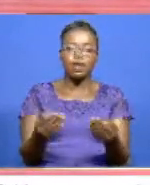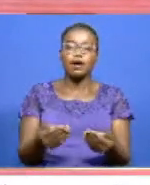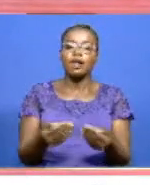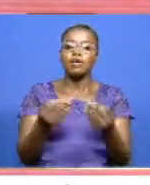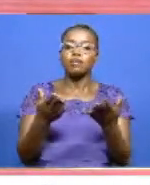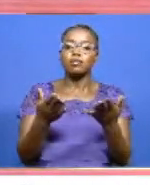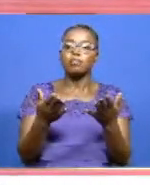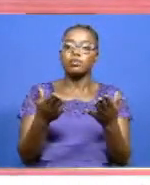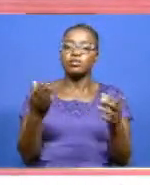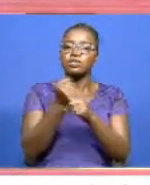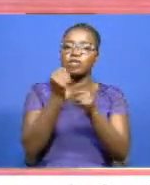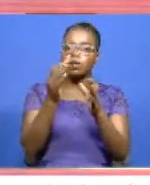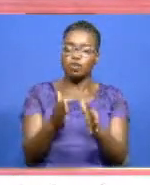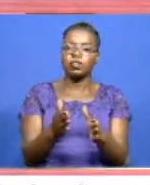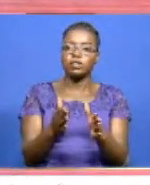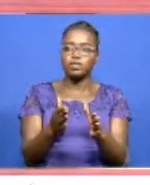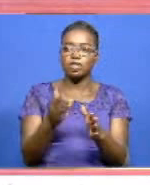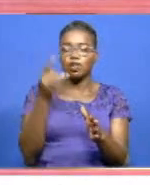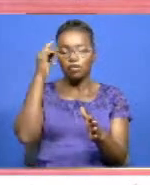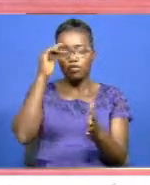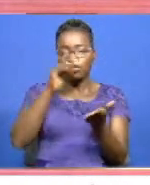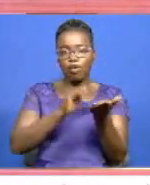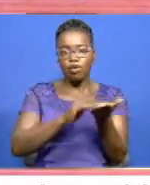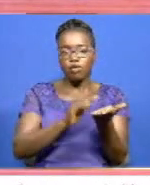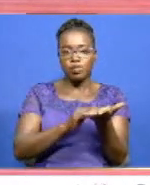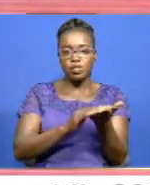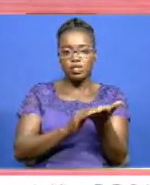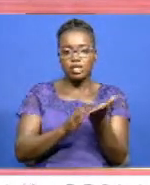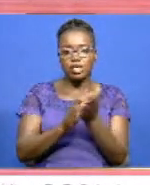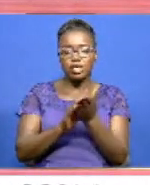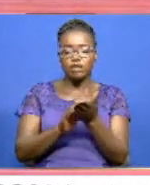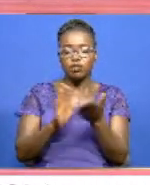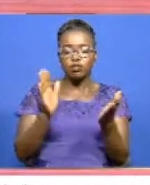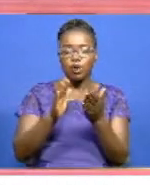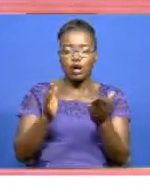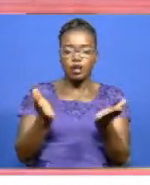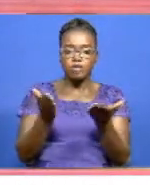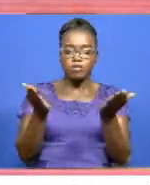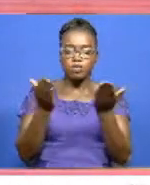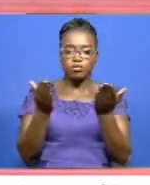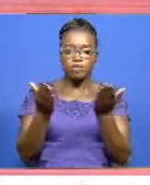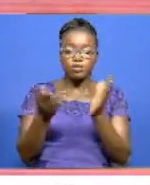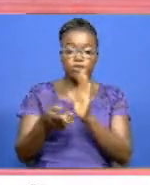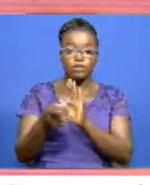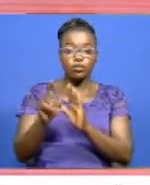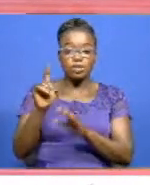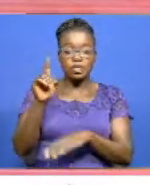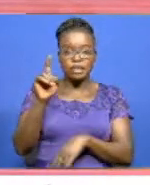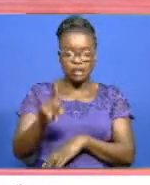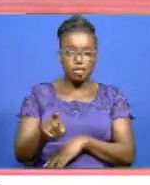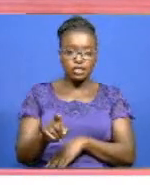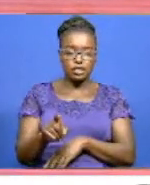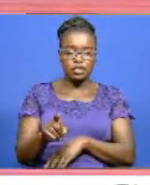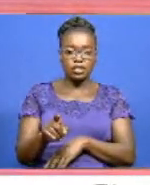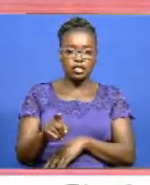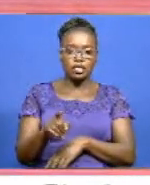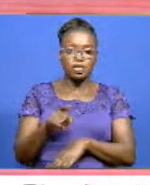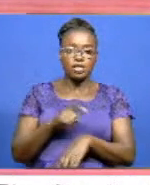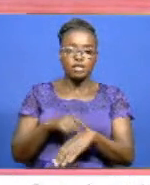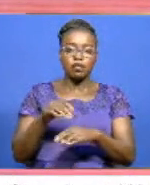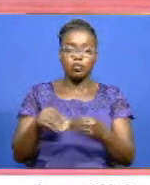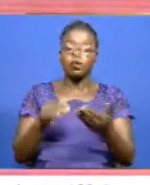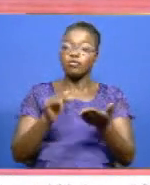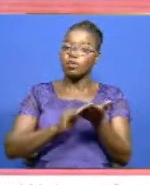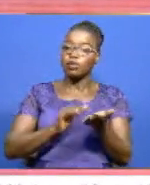to stakeholders for comment and further improvement. And we would really request that when these are put out for